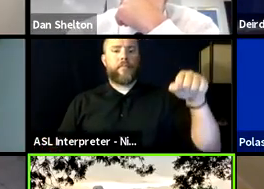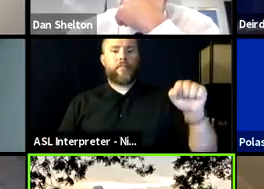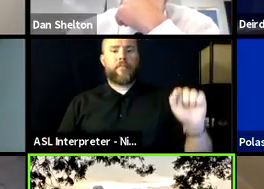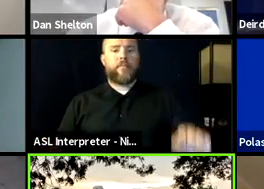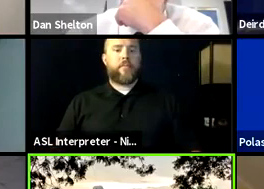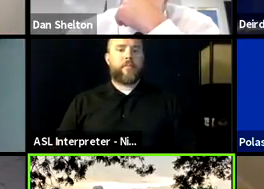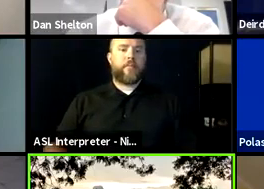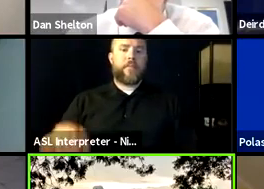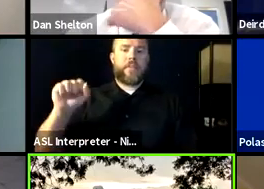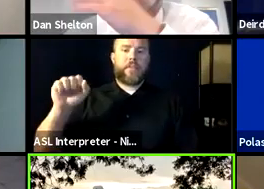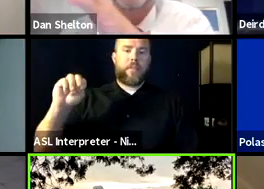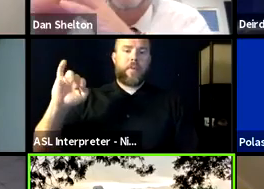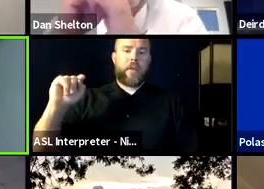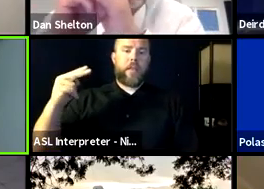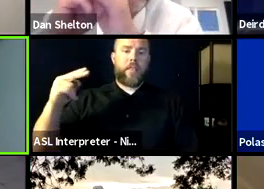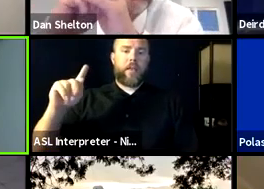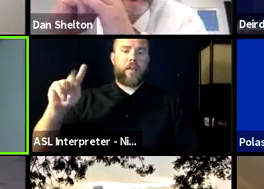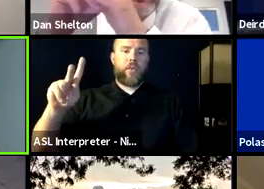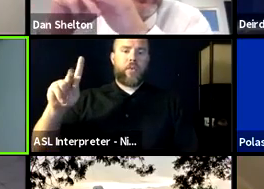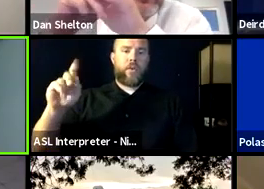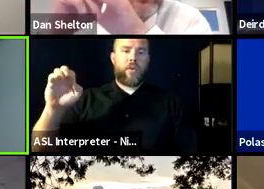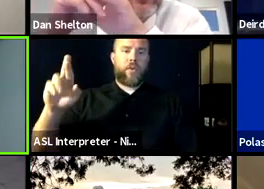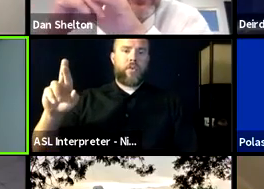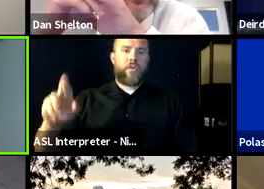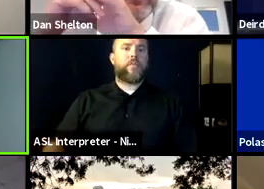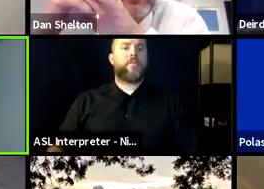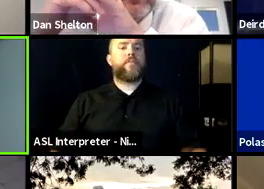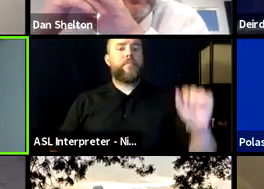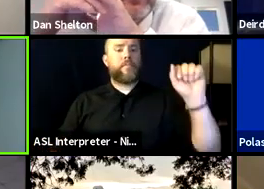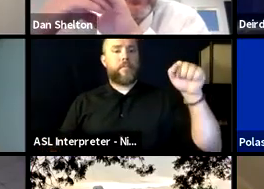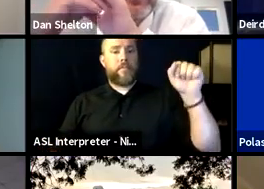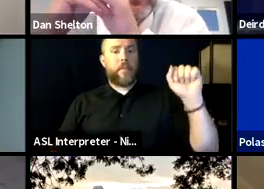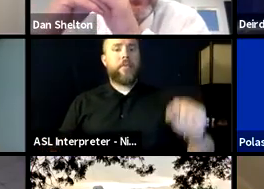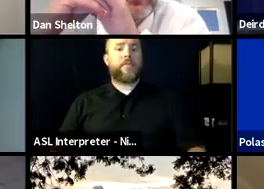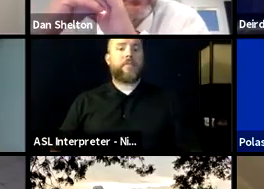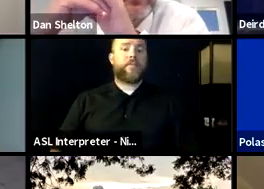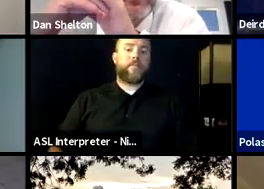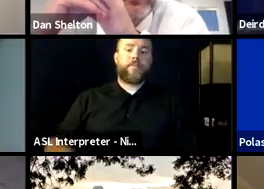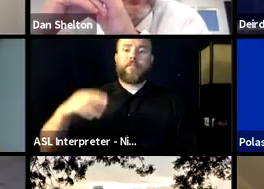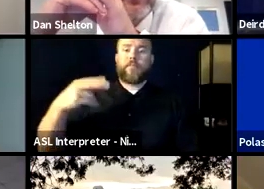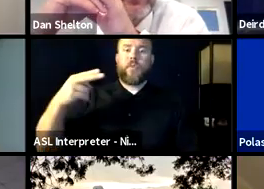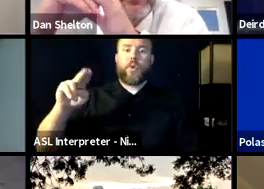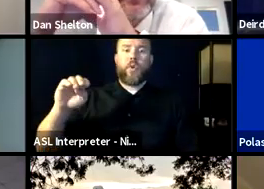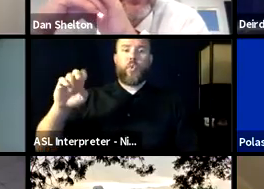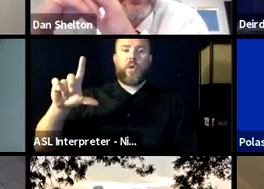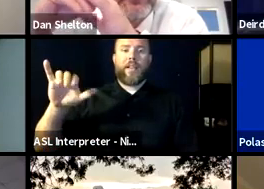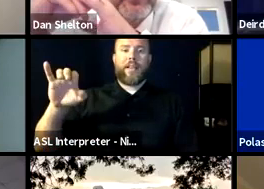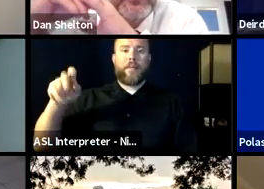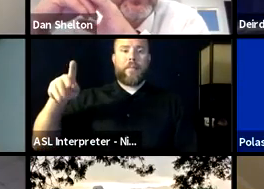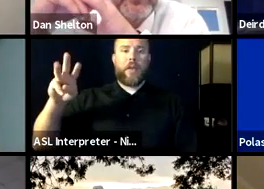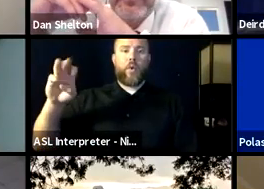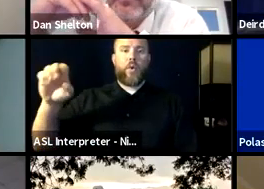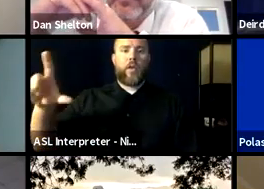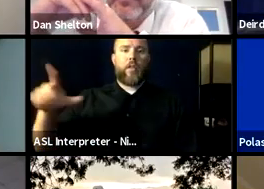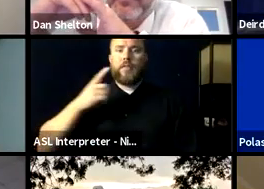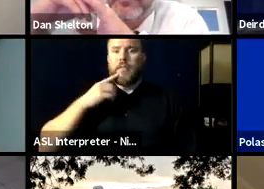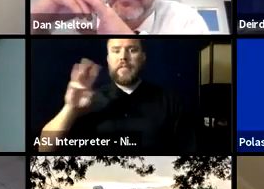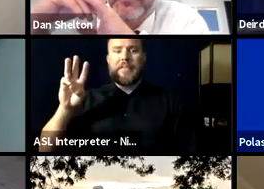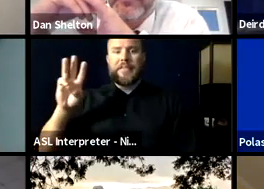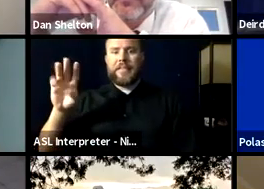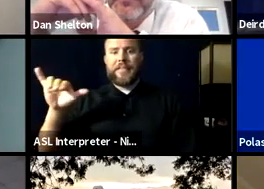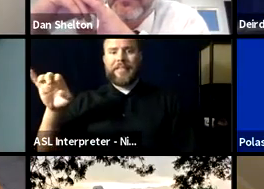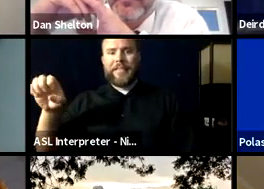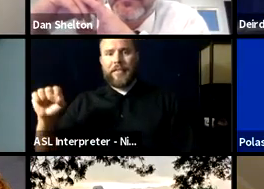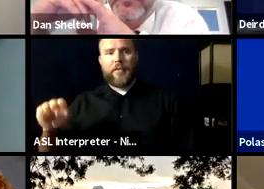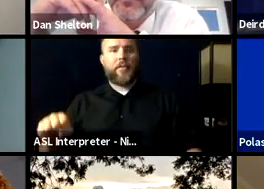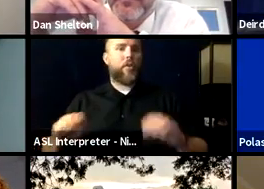Mrs. Smith Tucker? Alethea Smith Tucker, yes. All right, Keely Powell also votes yes. This motion carries 6 yes, 0 no, 0 abstentions, and